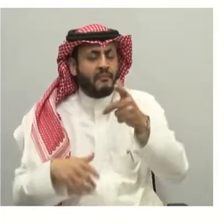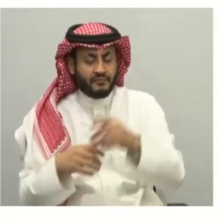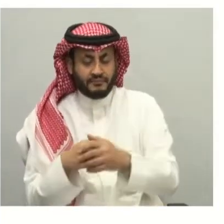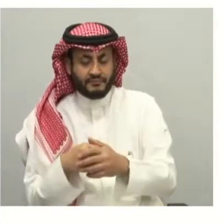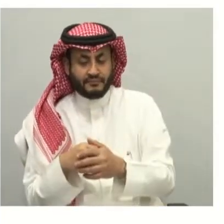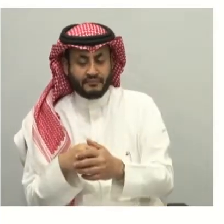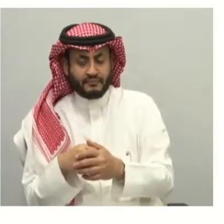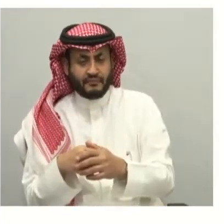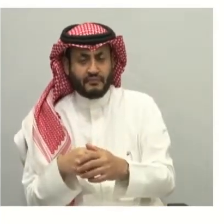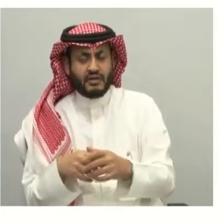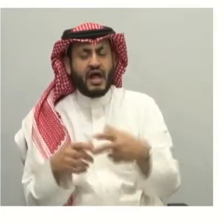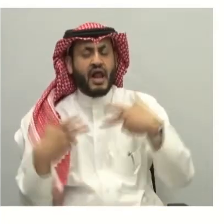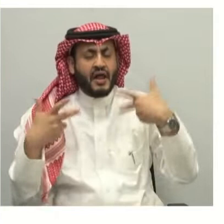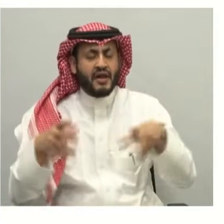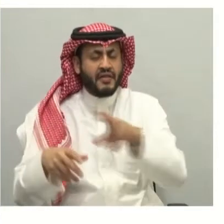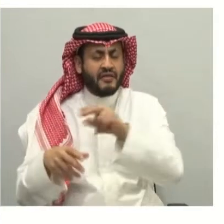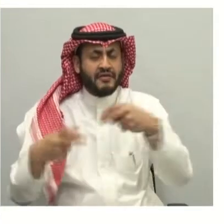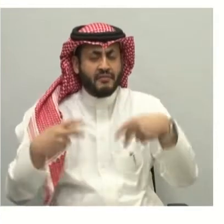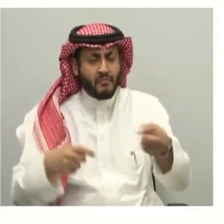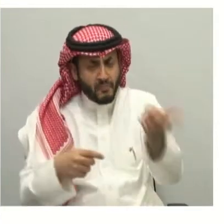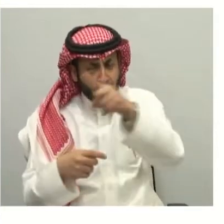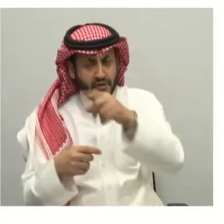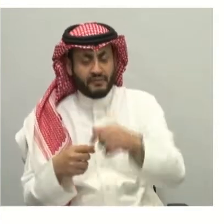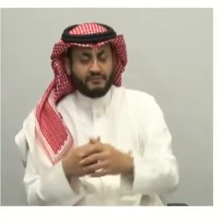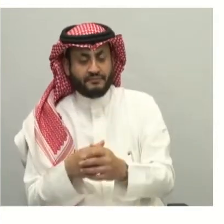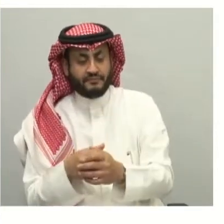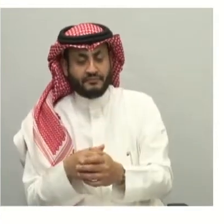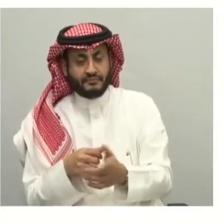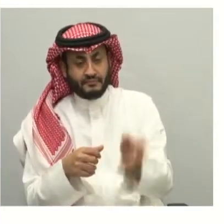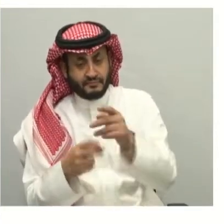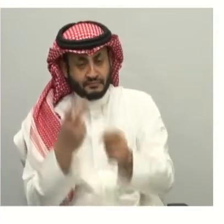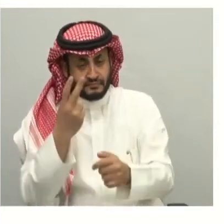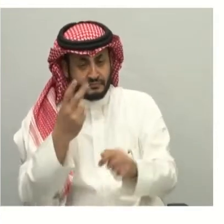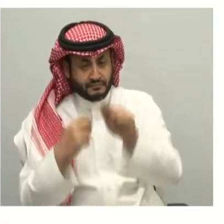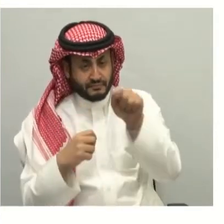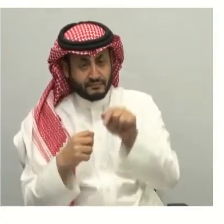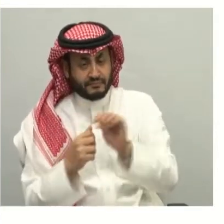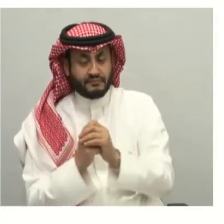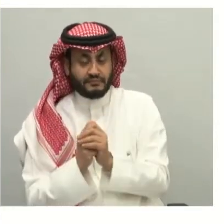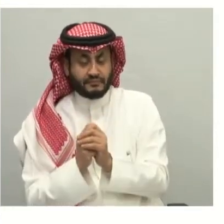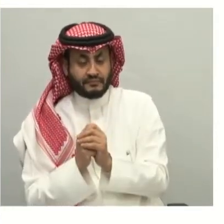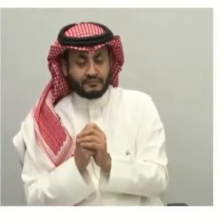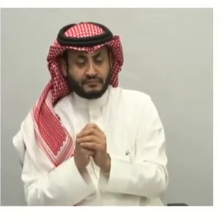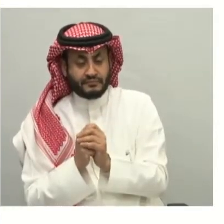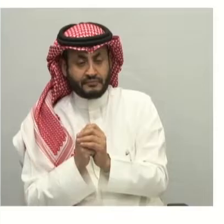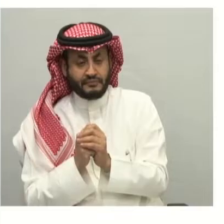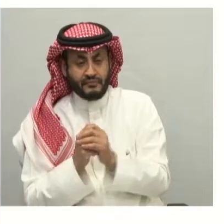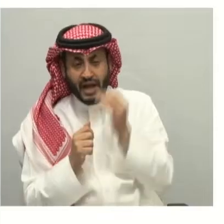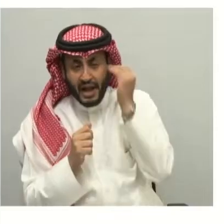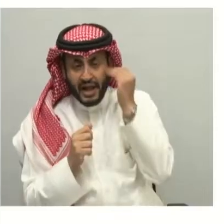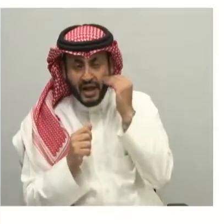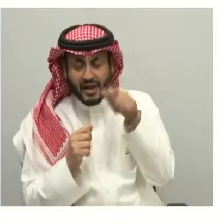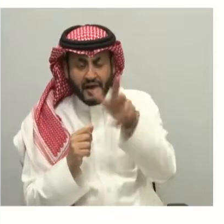wear my uniform. So this is how we answer. Let's have a look at the second question. Is she going to